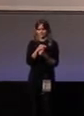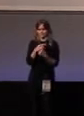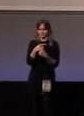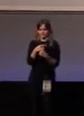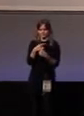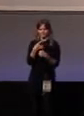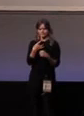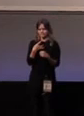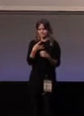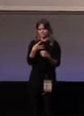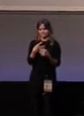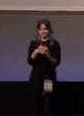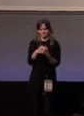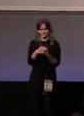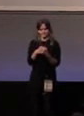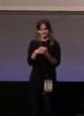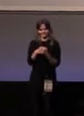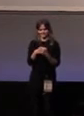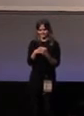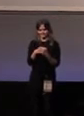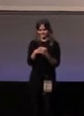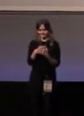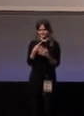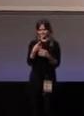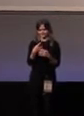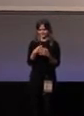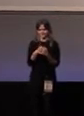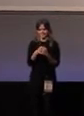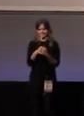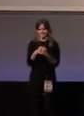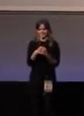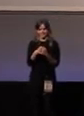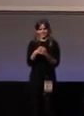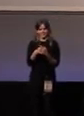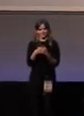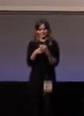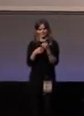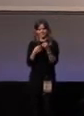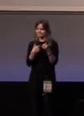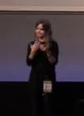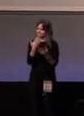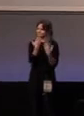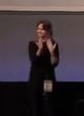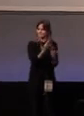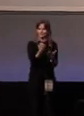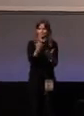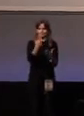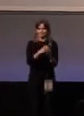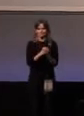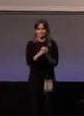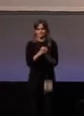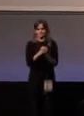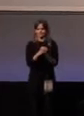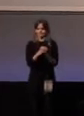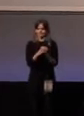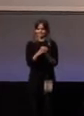thank you so much de als week i'm elinor bouwer en mijn onrecht owner door